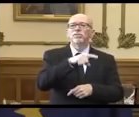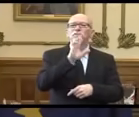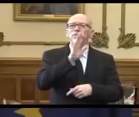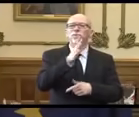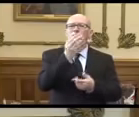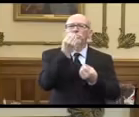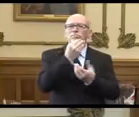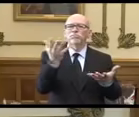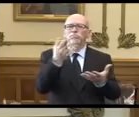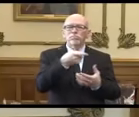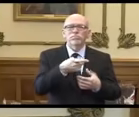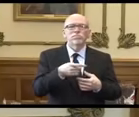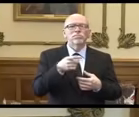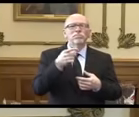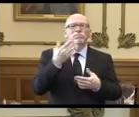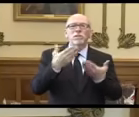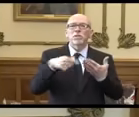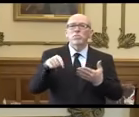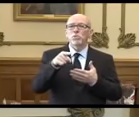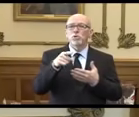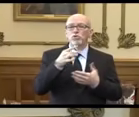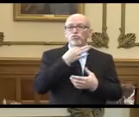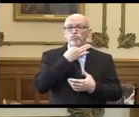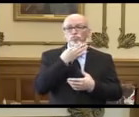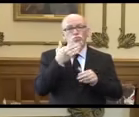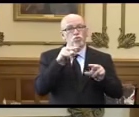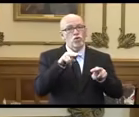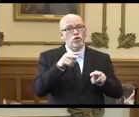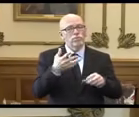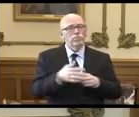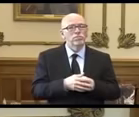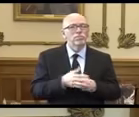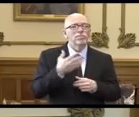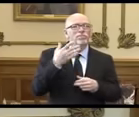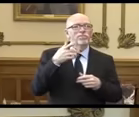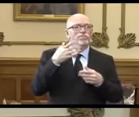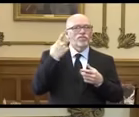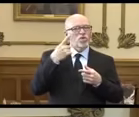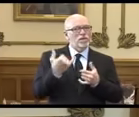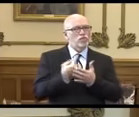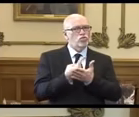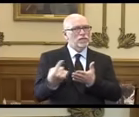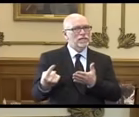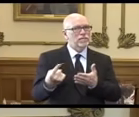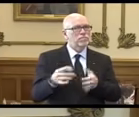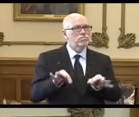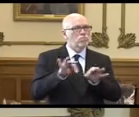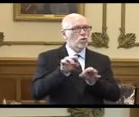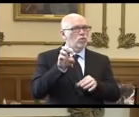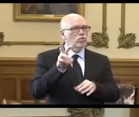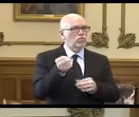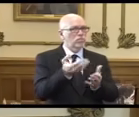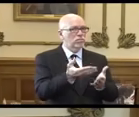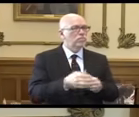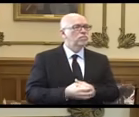update on that Hoosiers might want to pay attention to over the course of this week. General?